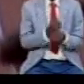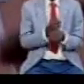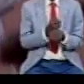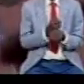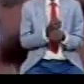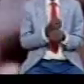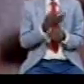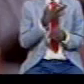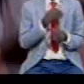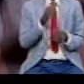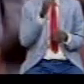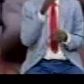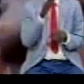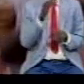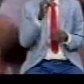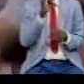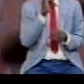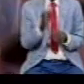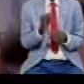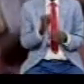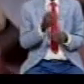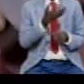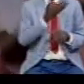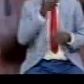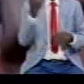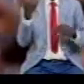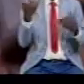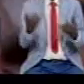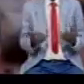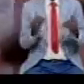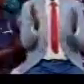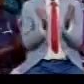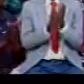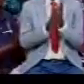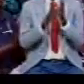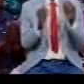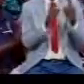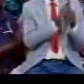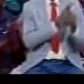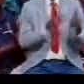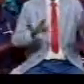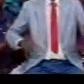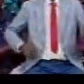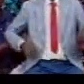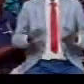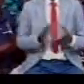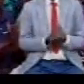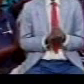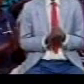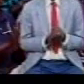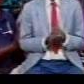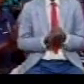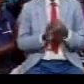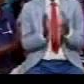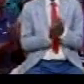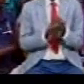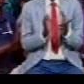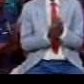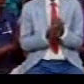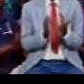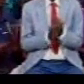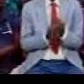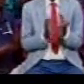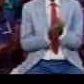now. She'll be able to speak little by little. Praise the Lord. Hallelujah. Put your hands together for the